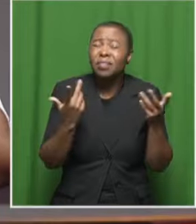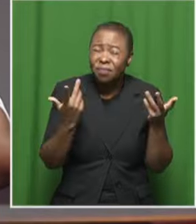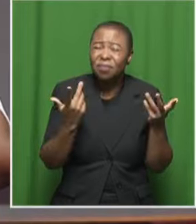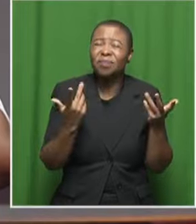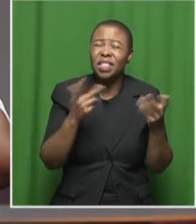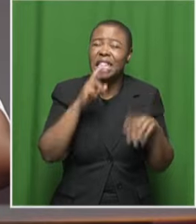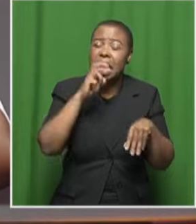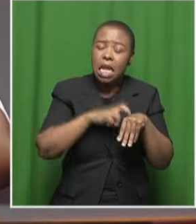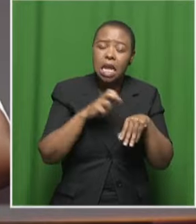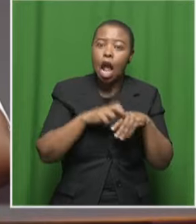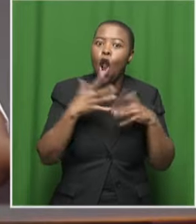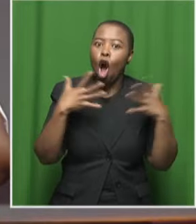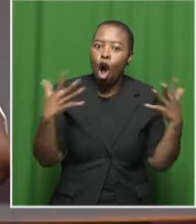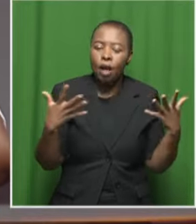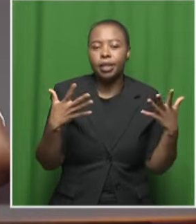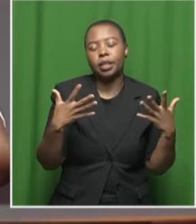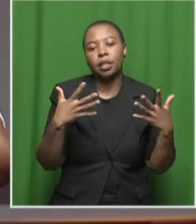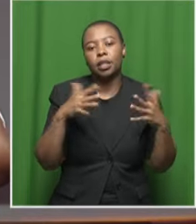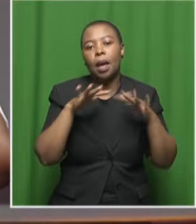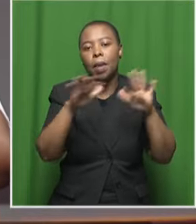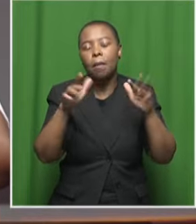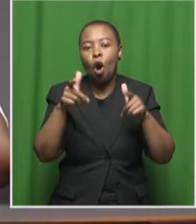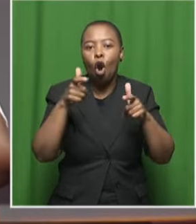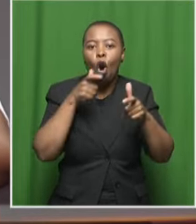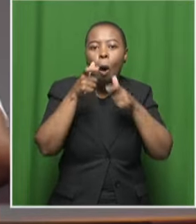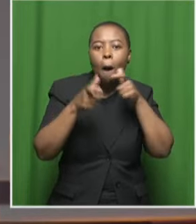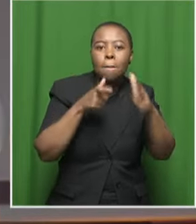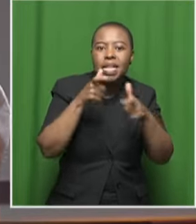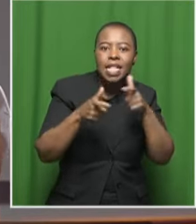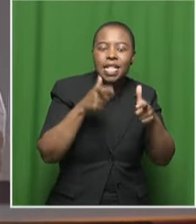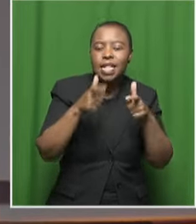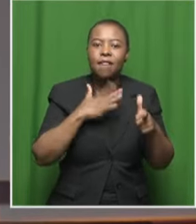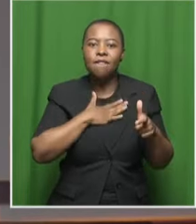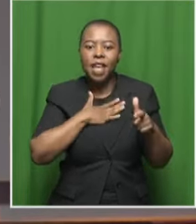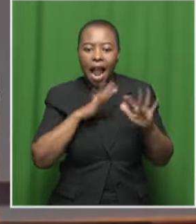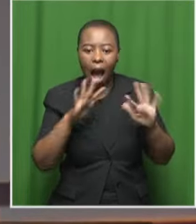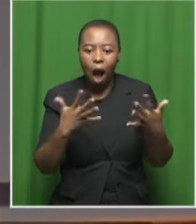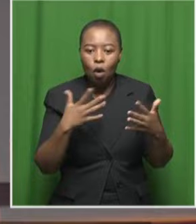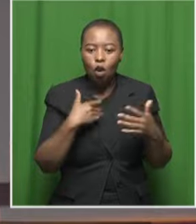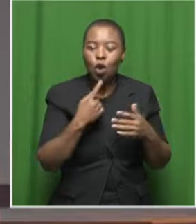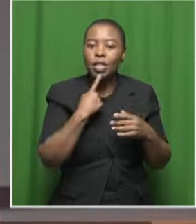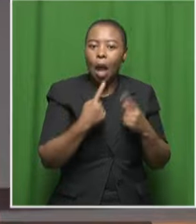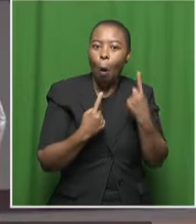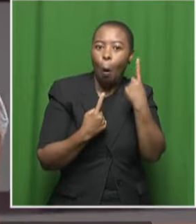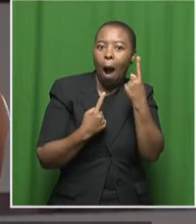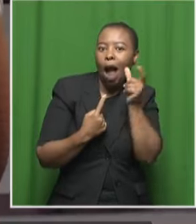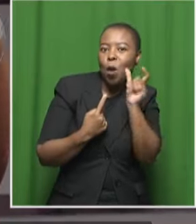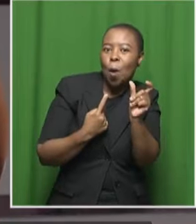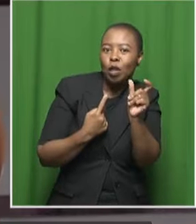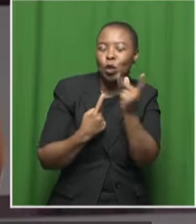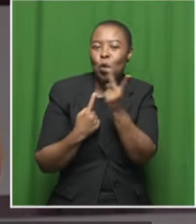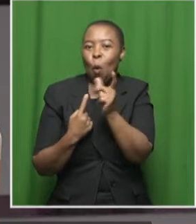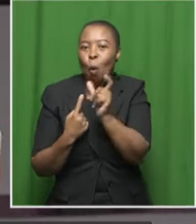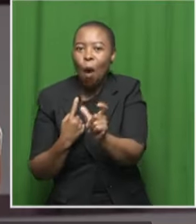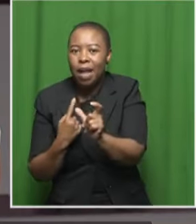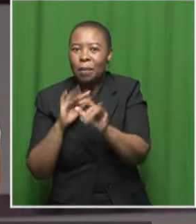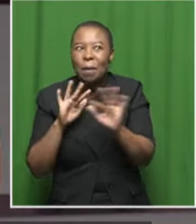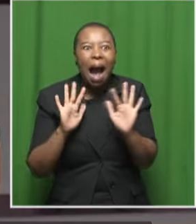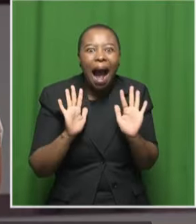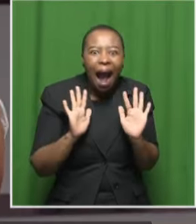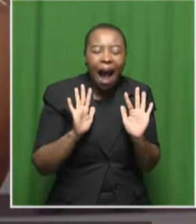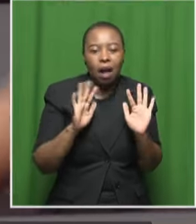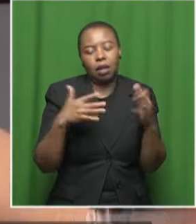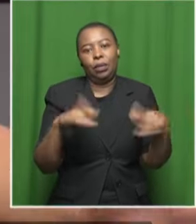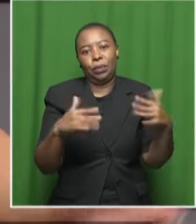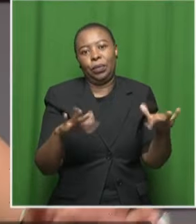have a lot of comments of people just saying how they feel about you just saying one word or two words or just a certain thing. 100%. So I